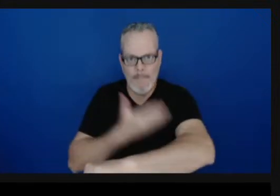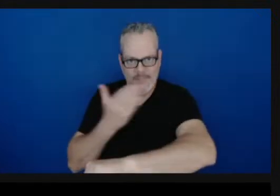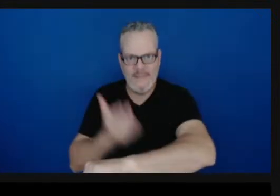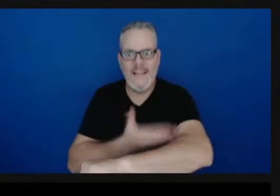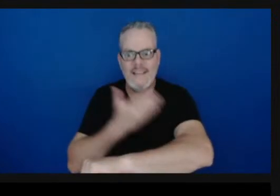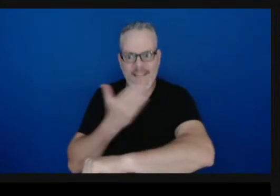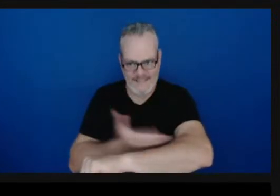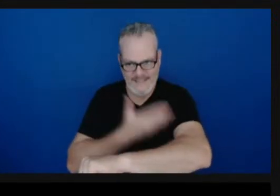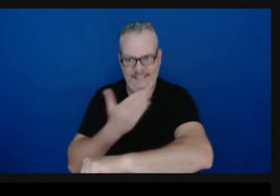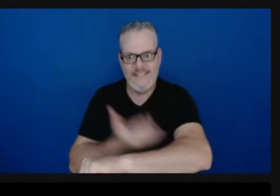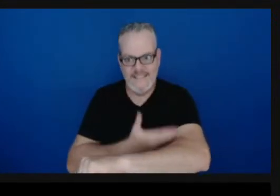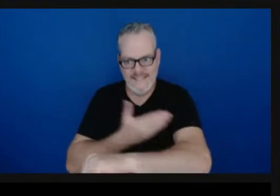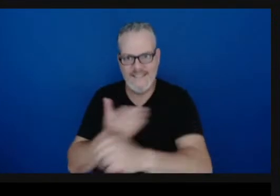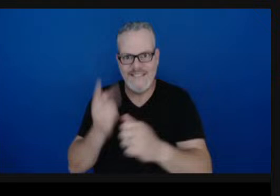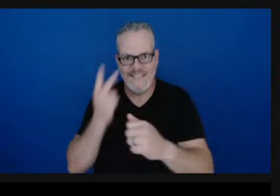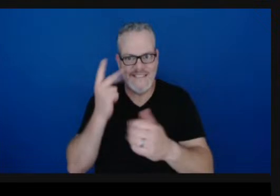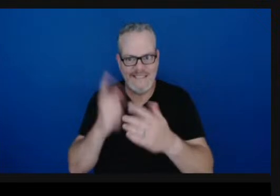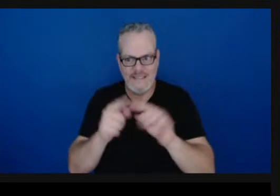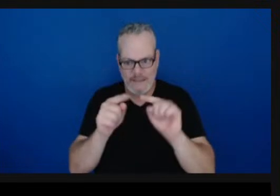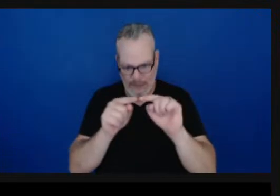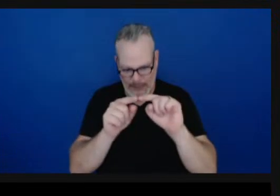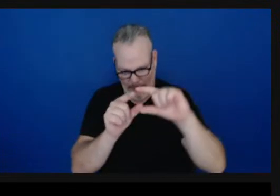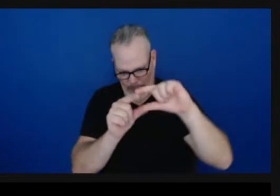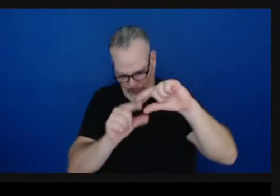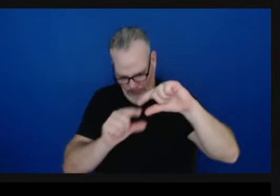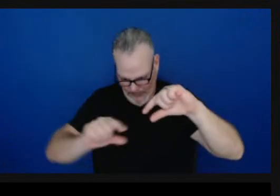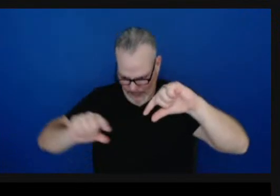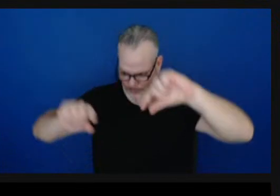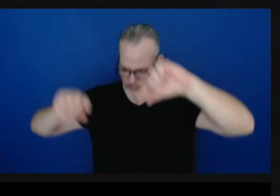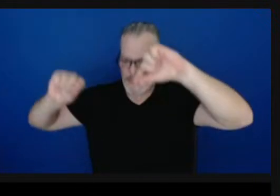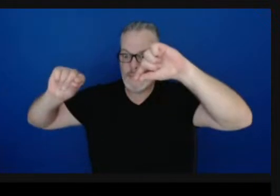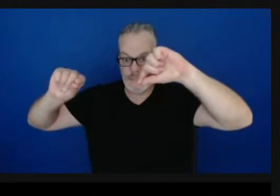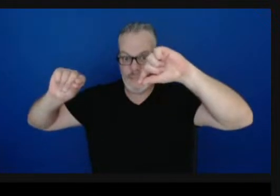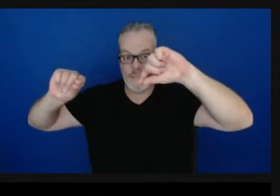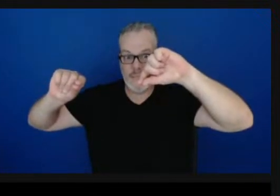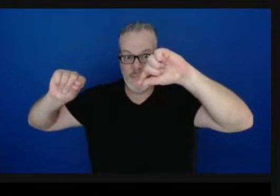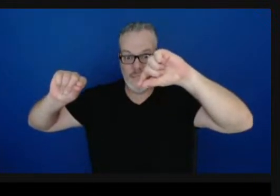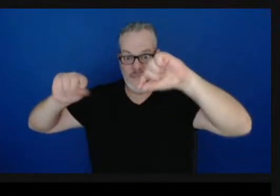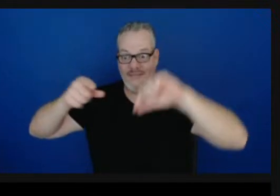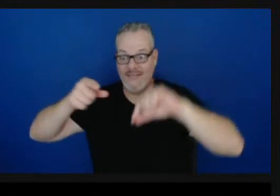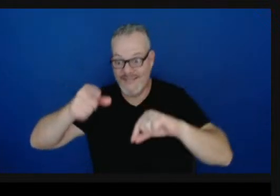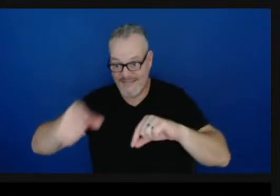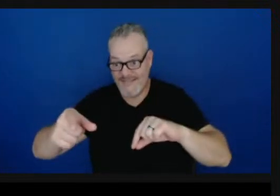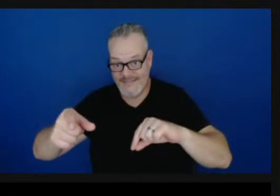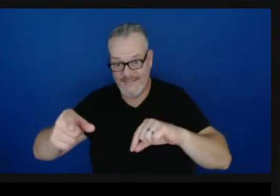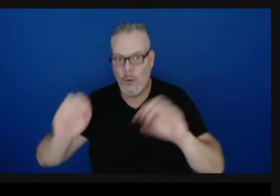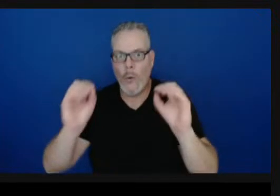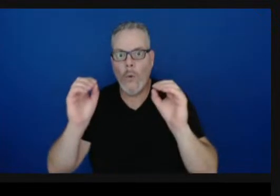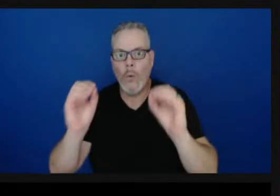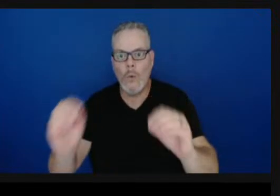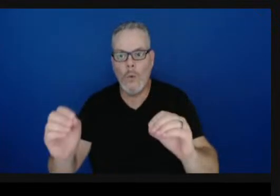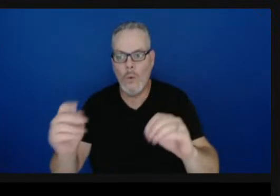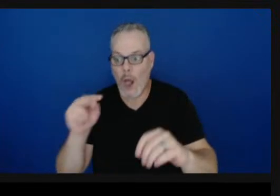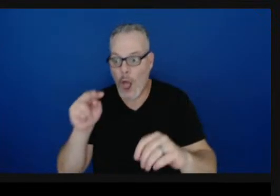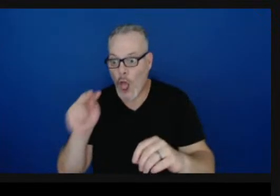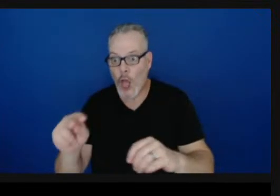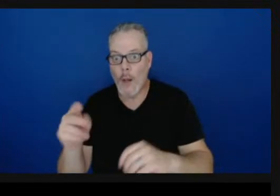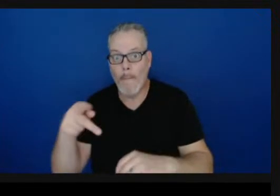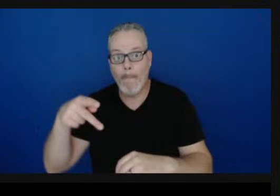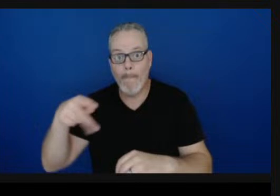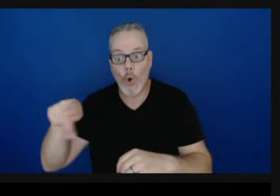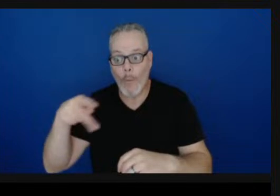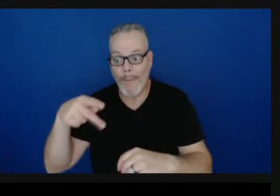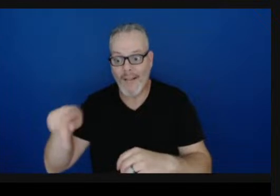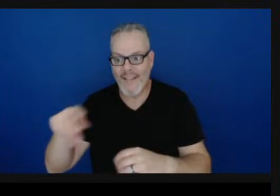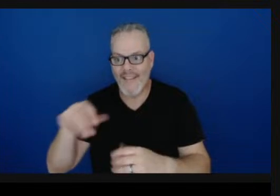which clearly, if I rewind this, is not yet here. Right? If you look at the purple, that's where the